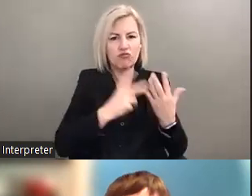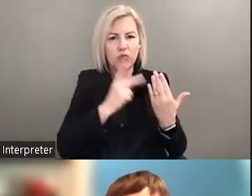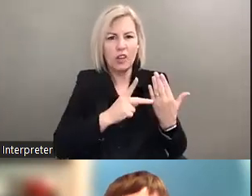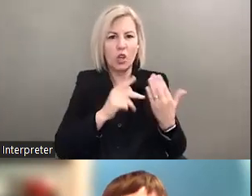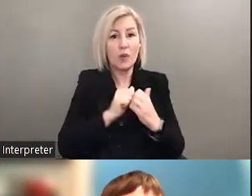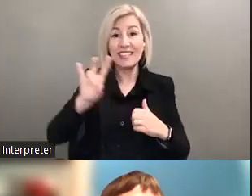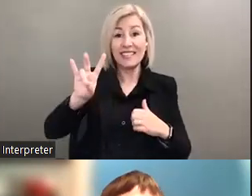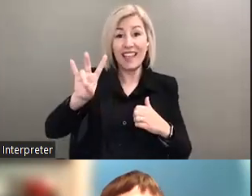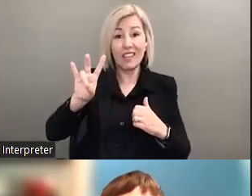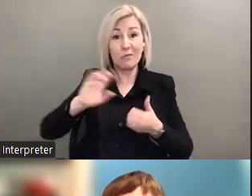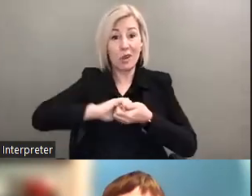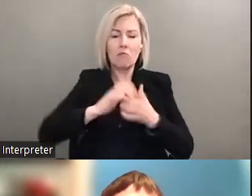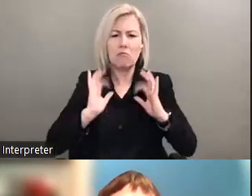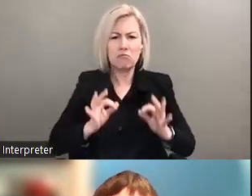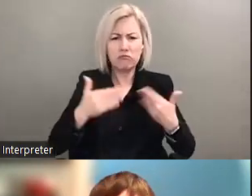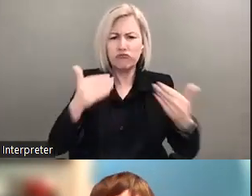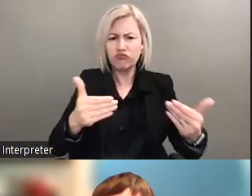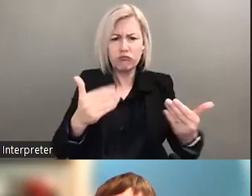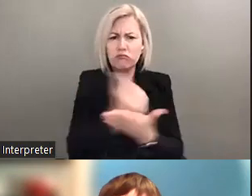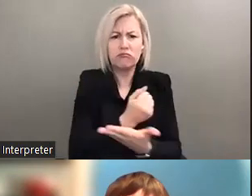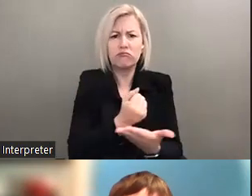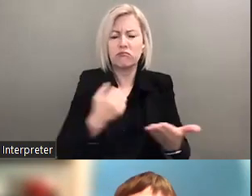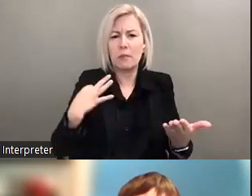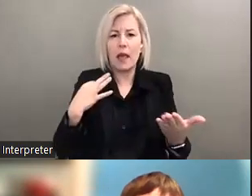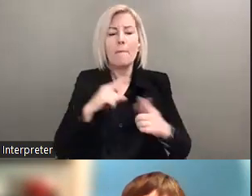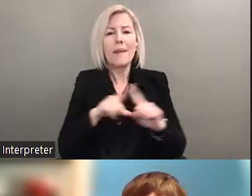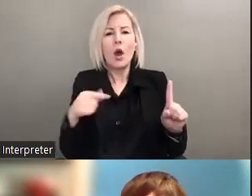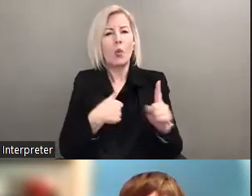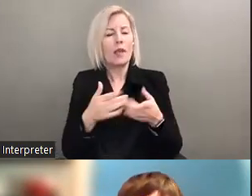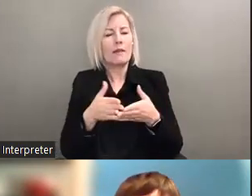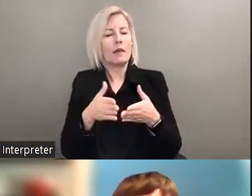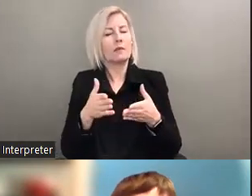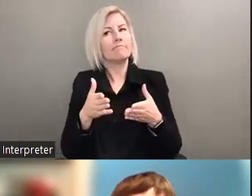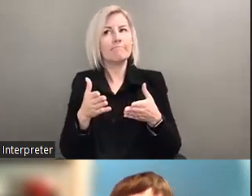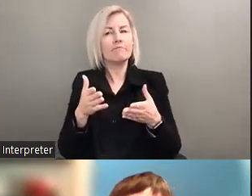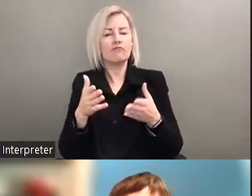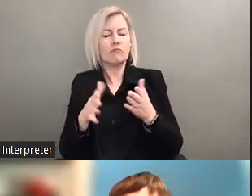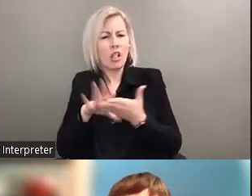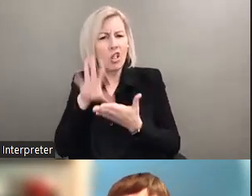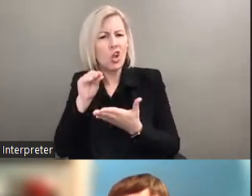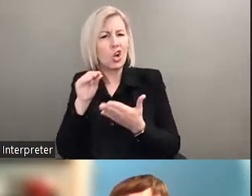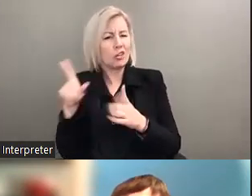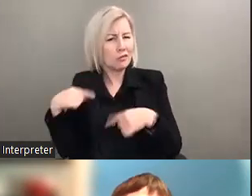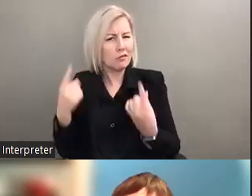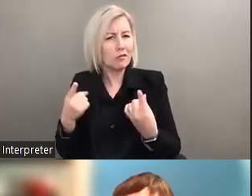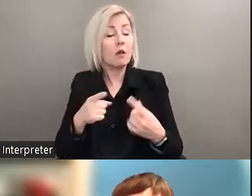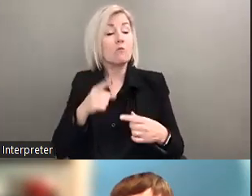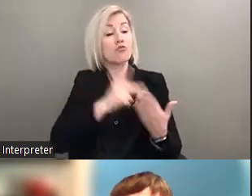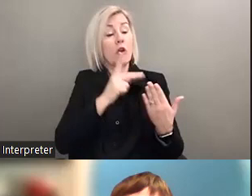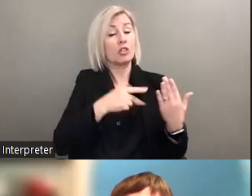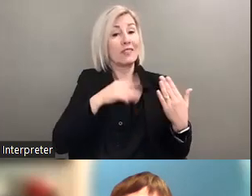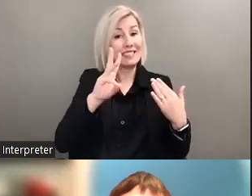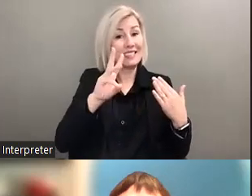apply. But we've found that in general, when adjudicating applications, projects with 6 presenters or